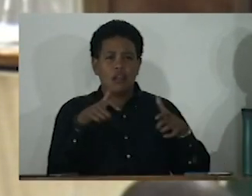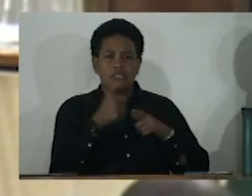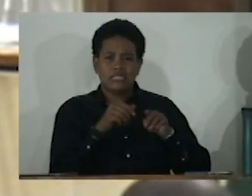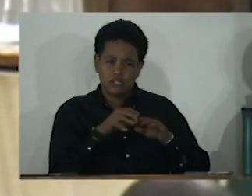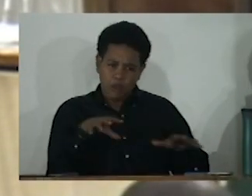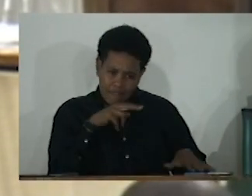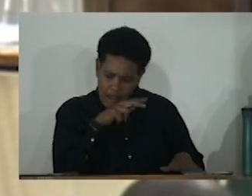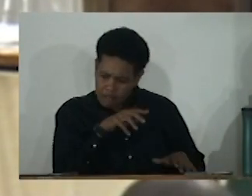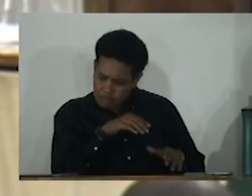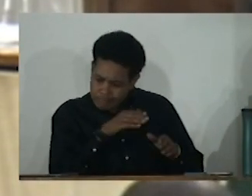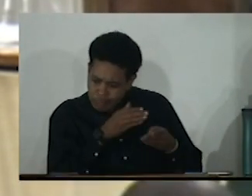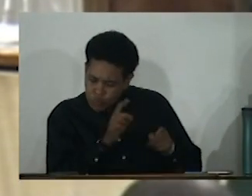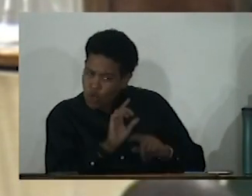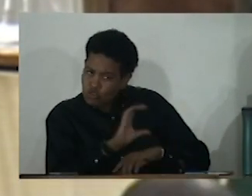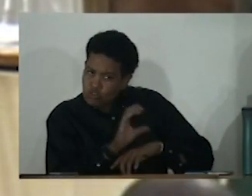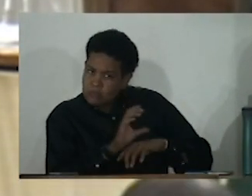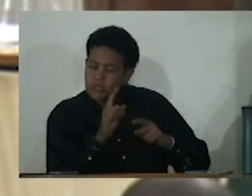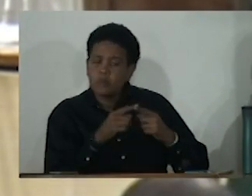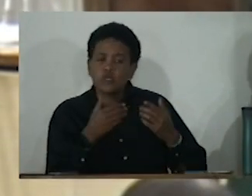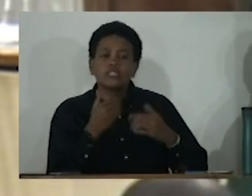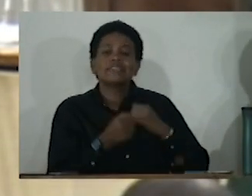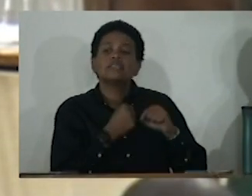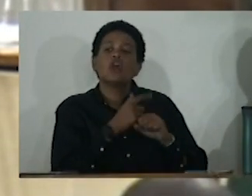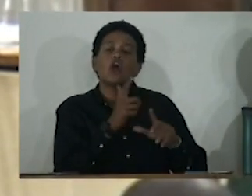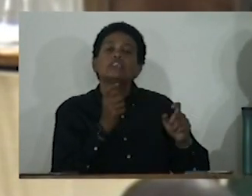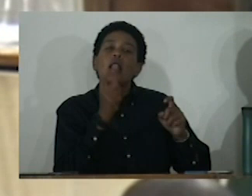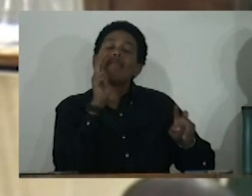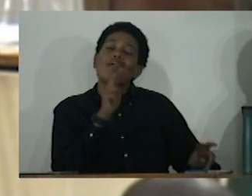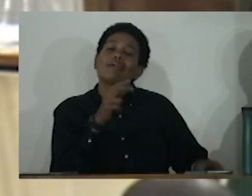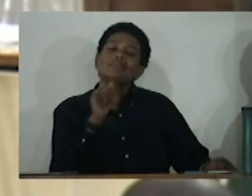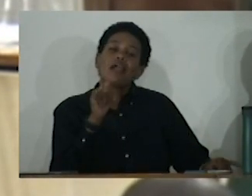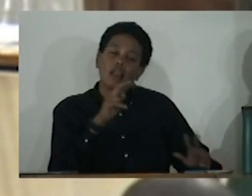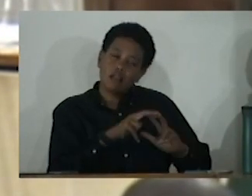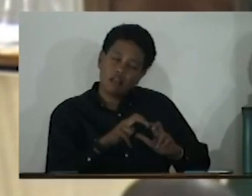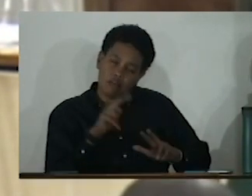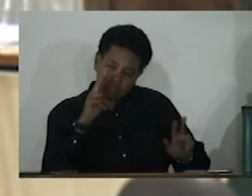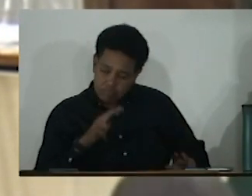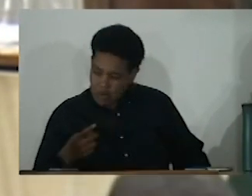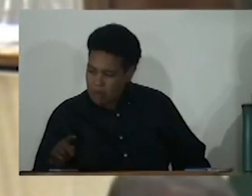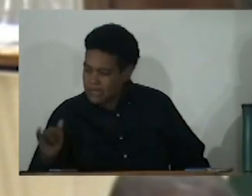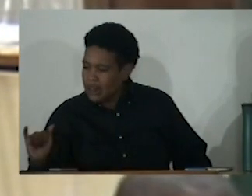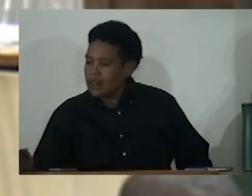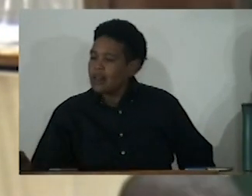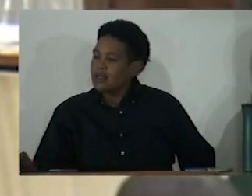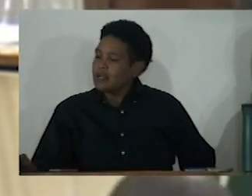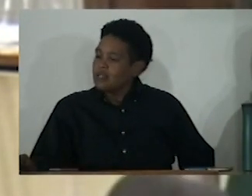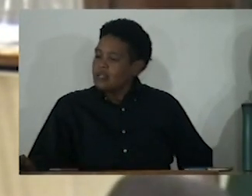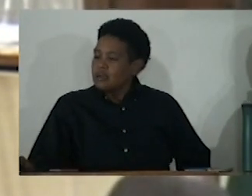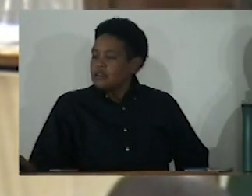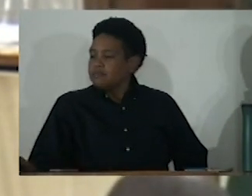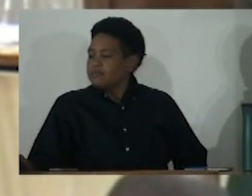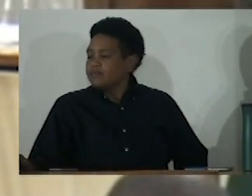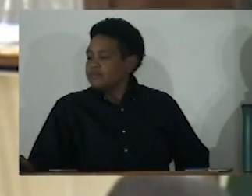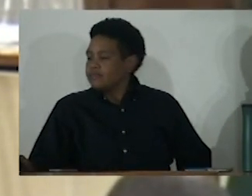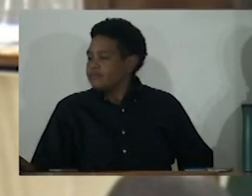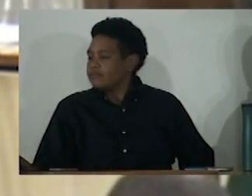over the Christmas and New Year celebration, is still being assessed. We still continue